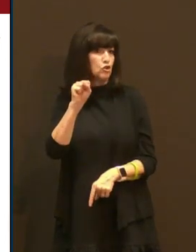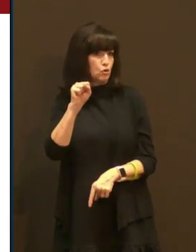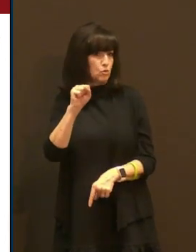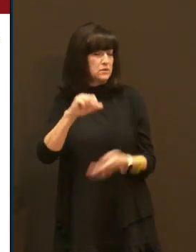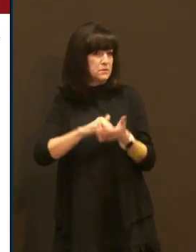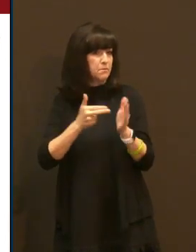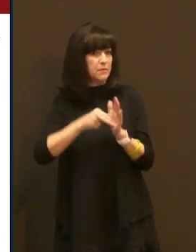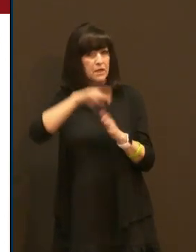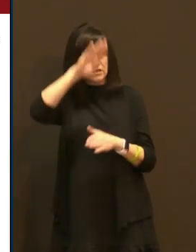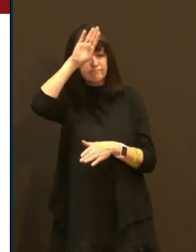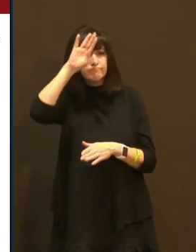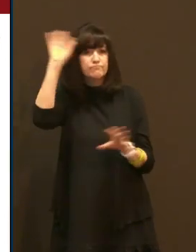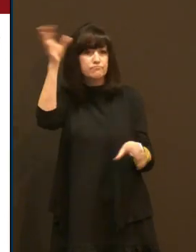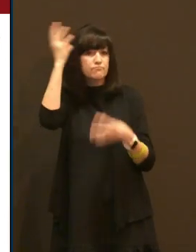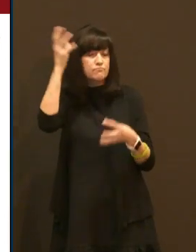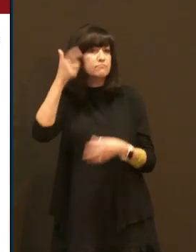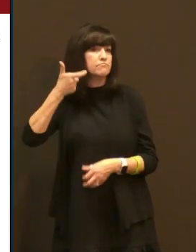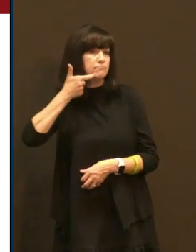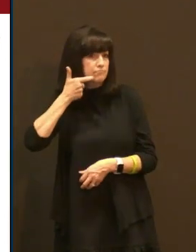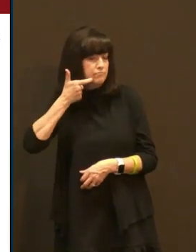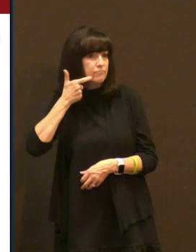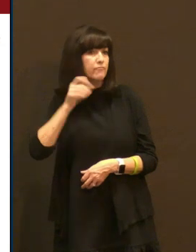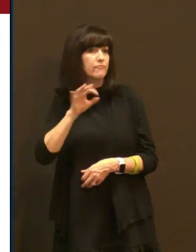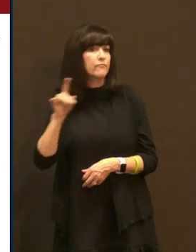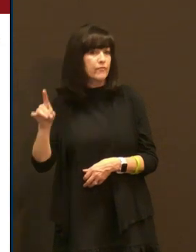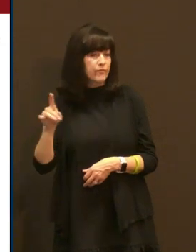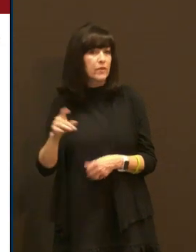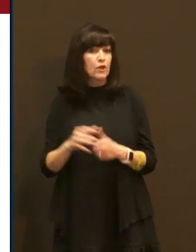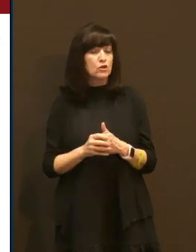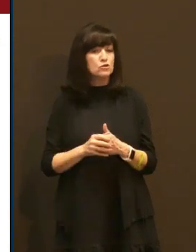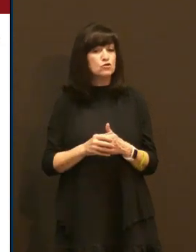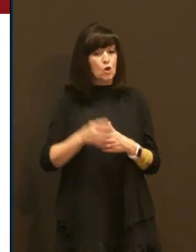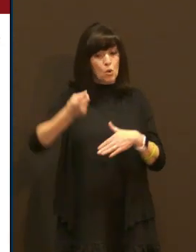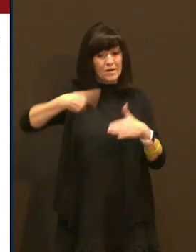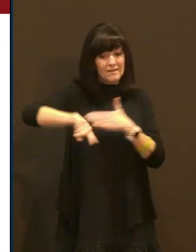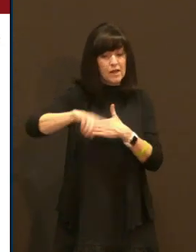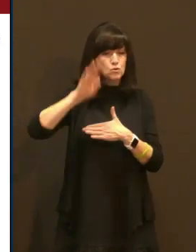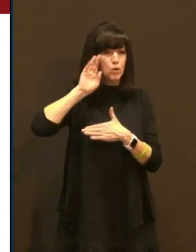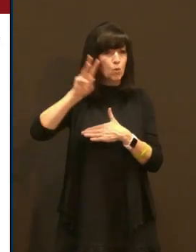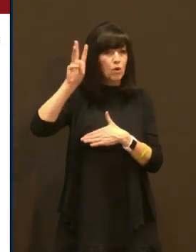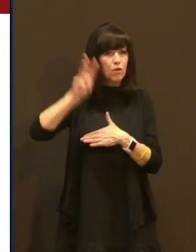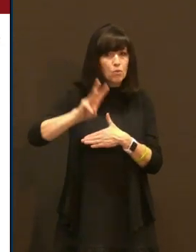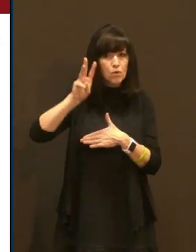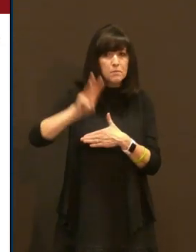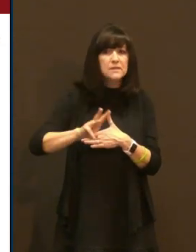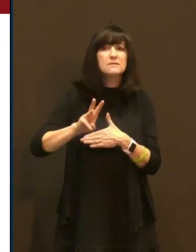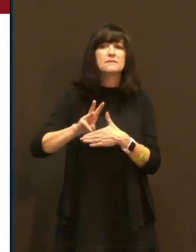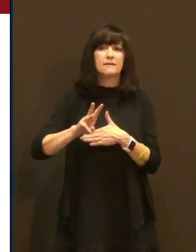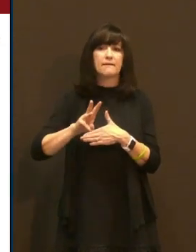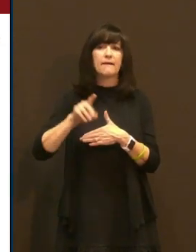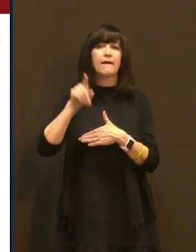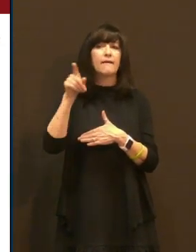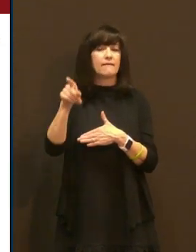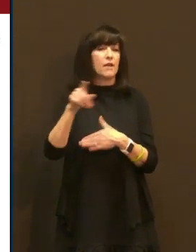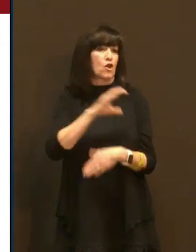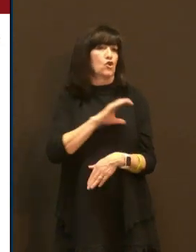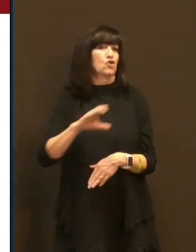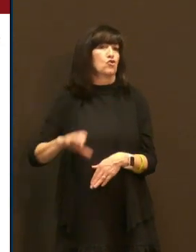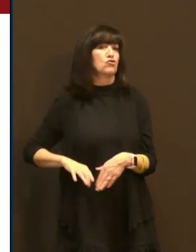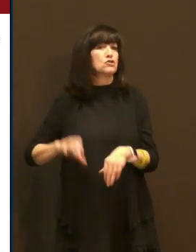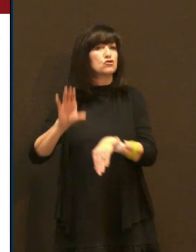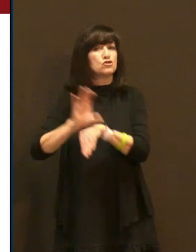Again, then the Latin American Community Center in Wilmington, more places next week, Victory Christian Fellowship next Wednesday, and then Bridgeville the 4th.